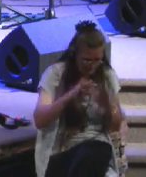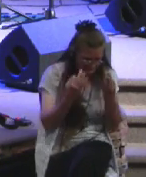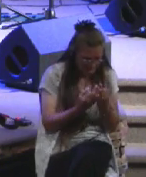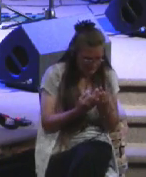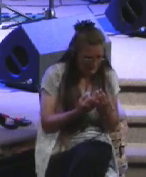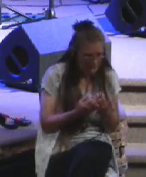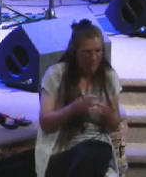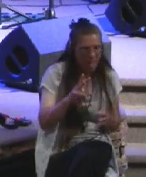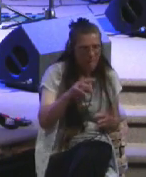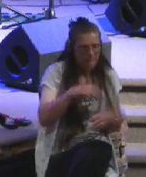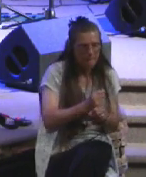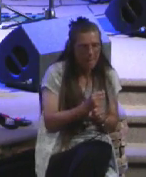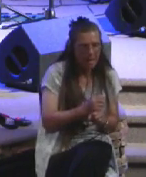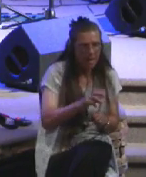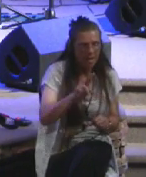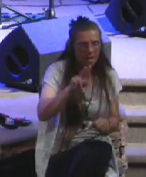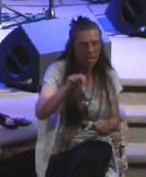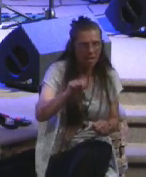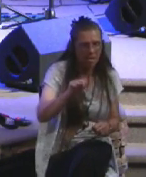state of New York